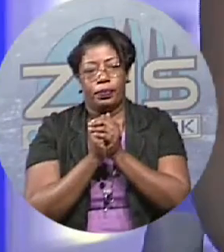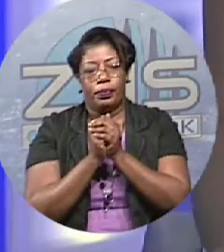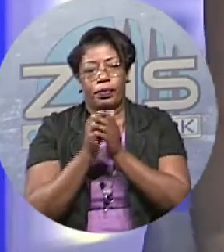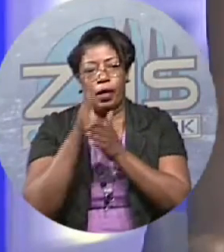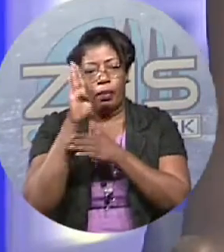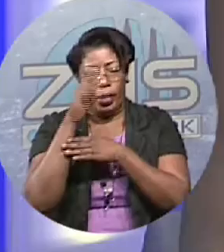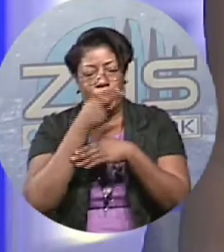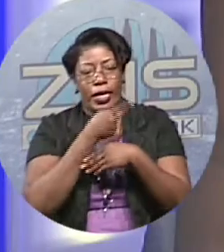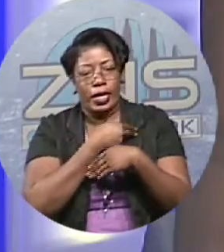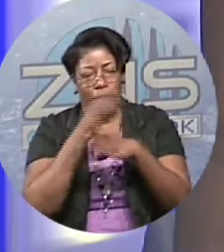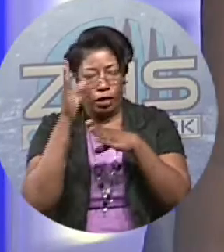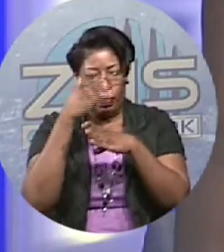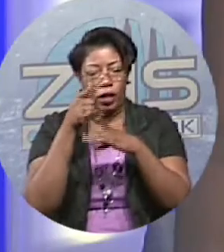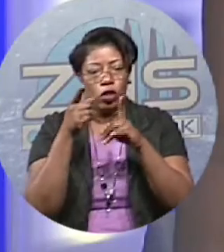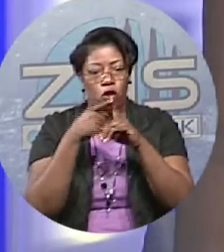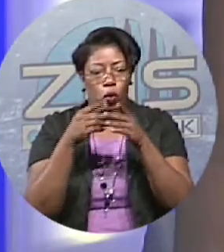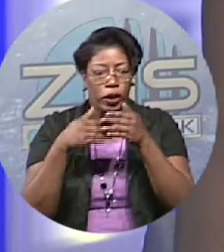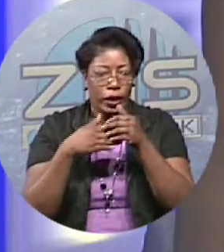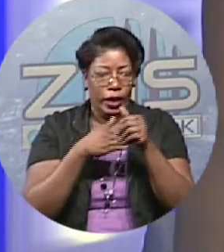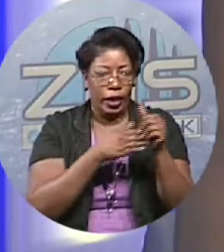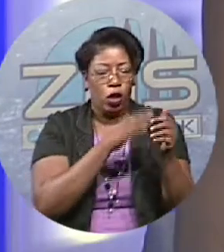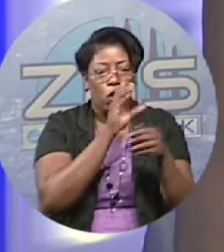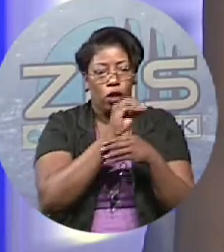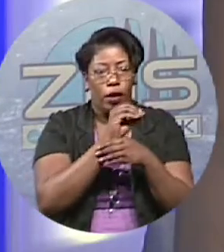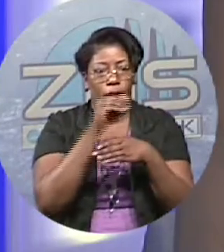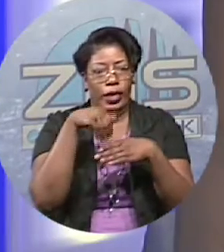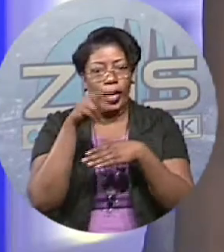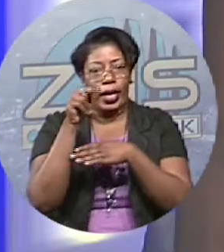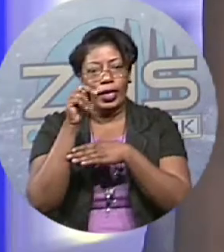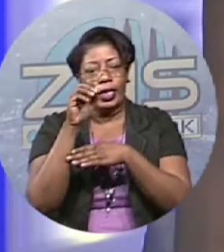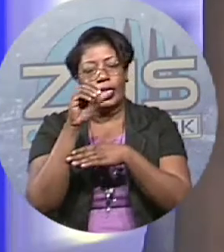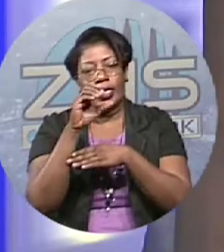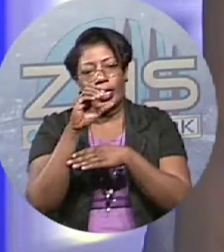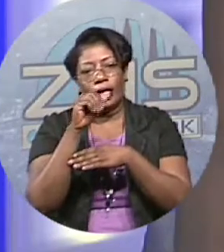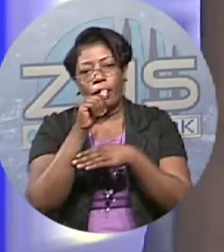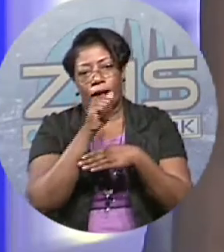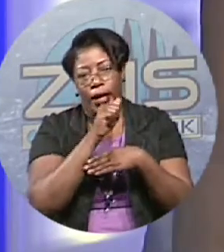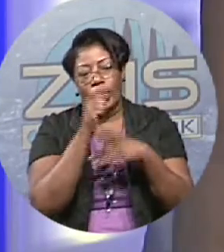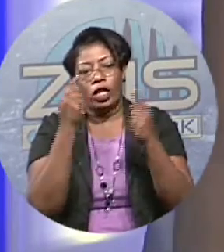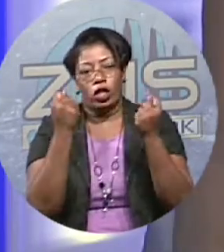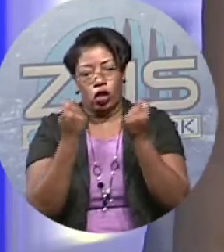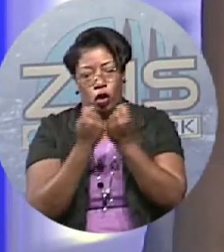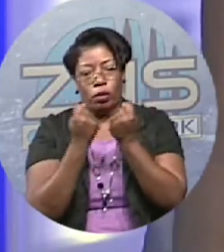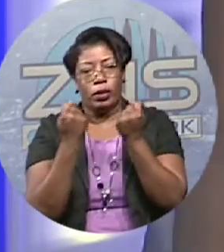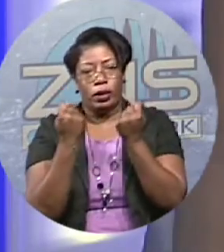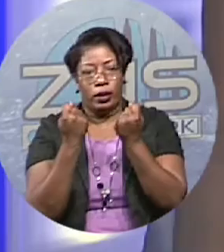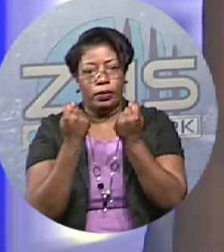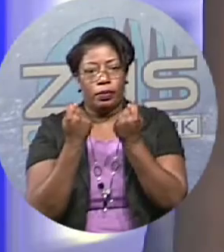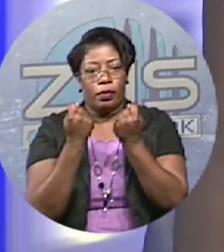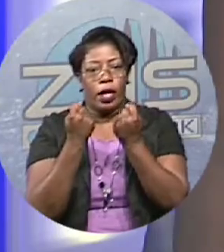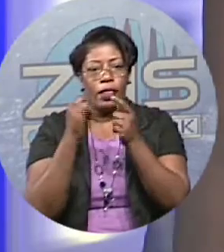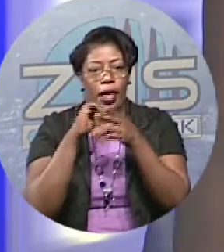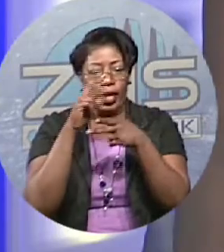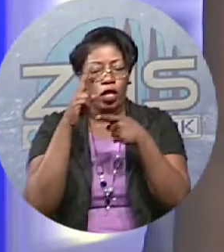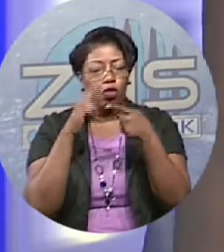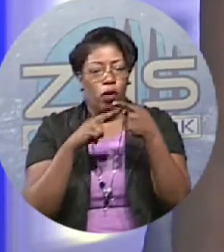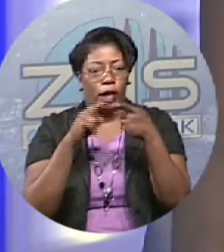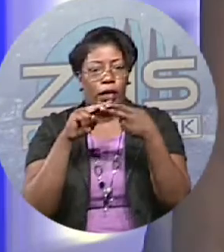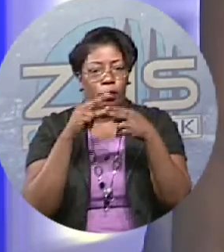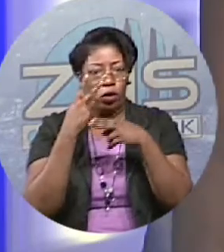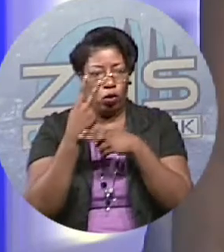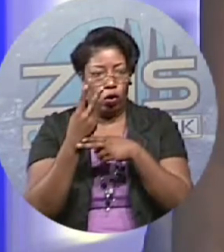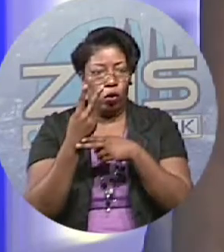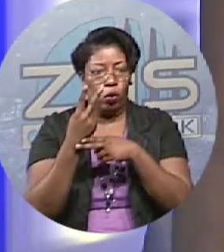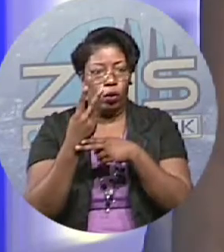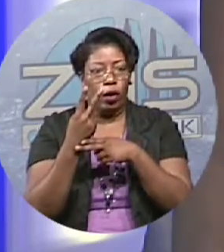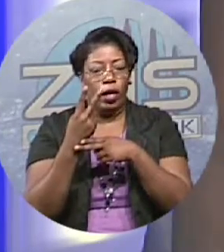Buddy Hield is expected to lead the Oklahoma Sooners in the NCAA basketball tournament. The Sooner squad is ranked #2 in the brackets, which